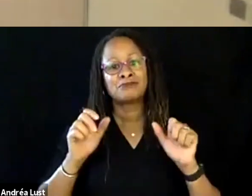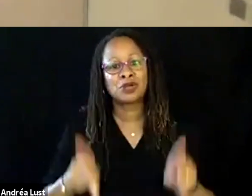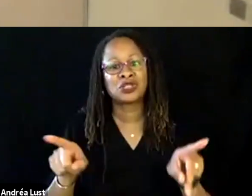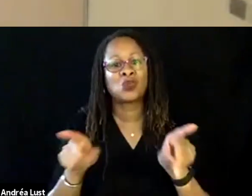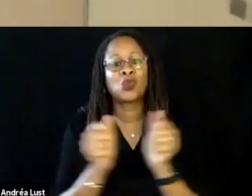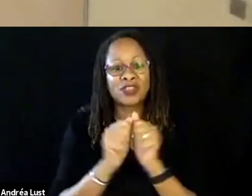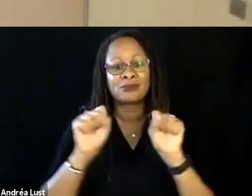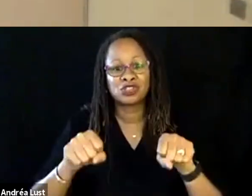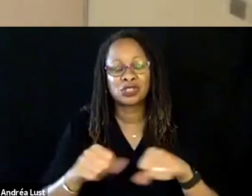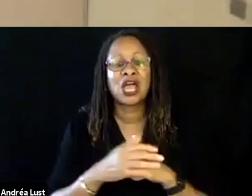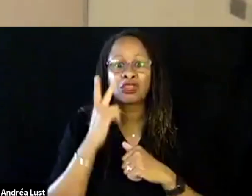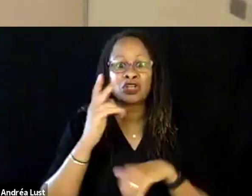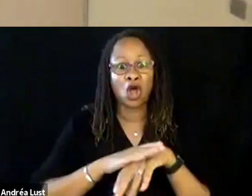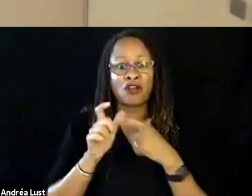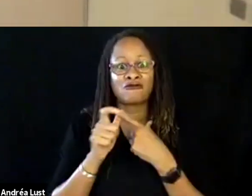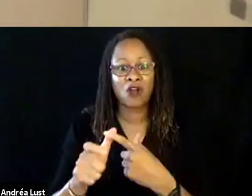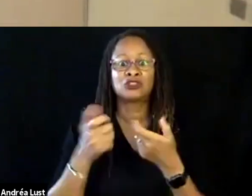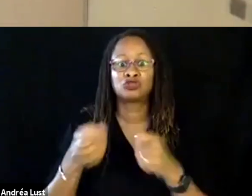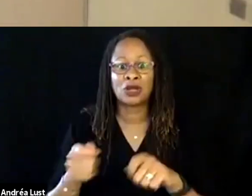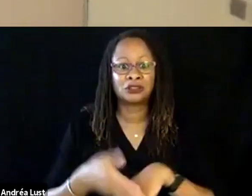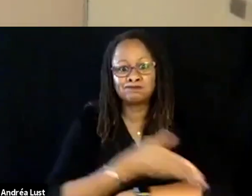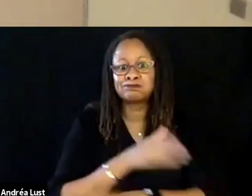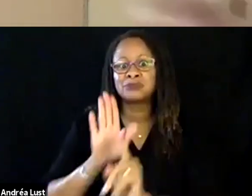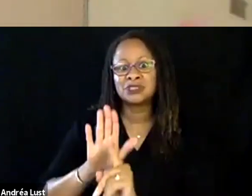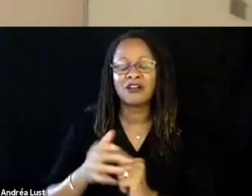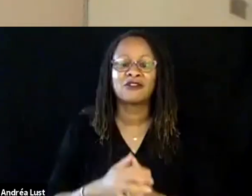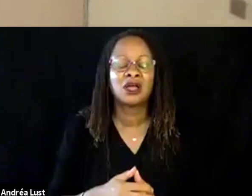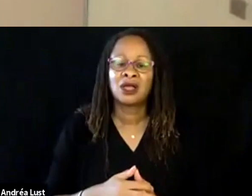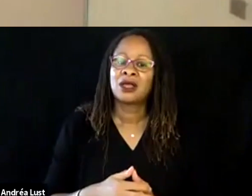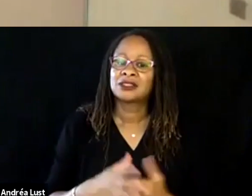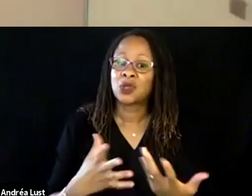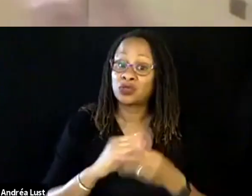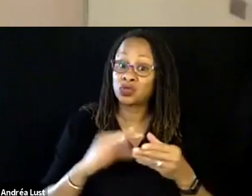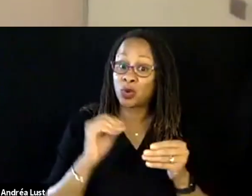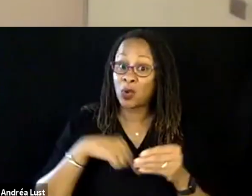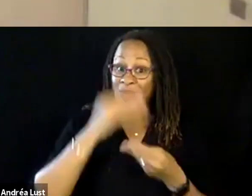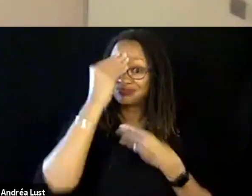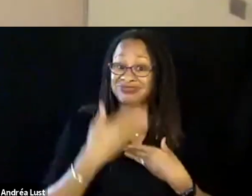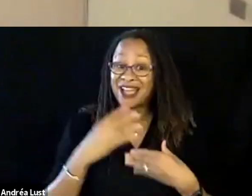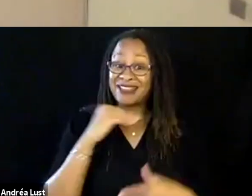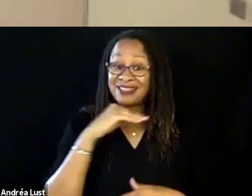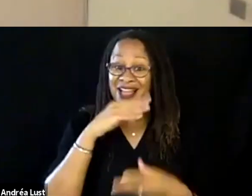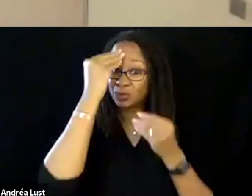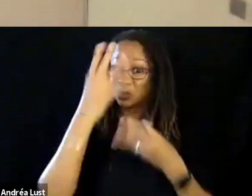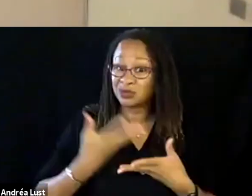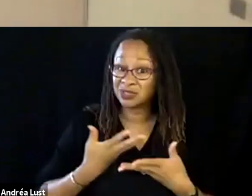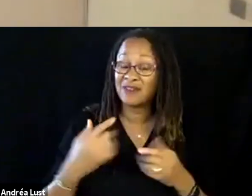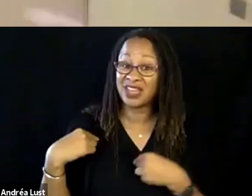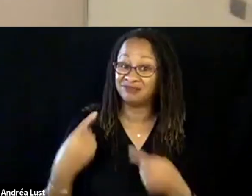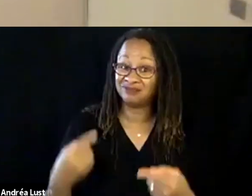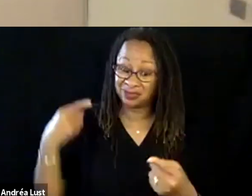look at, he's on a run, he's trying to get better health. So the stories we tell ourselves and the lies we told ourselves have gotten us up to this